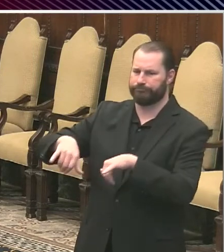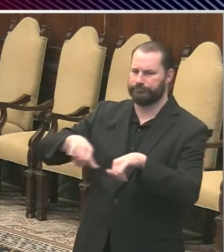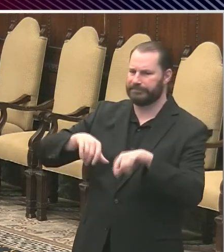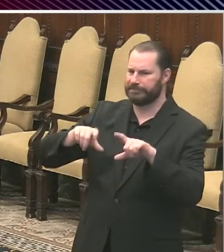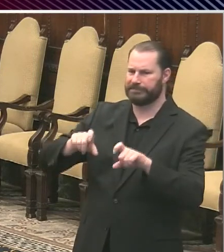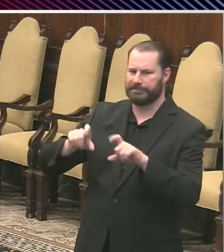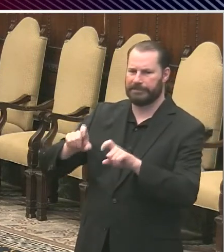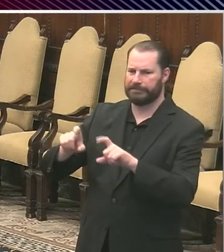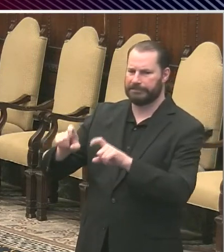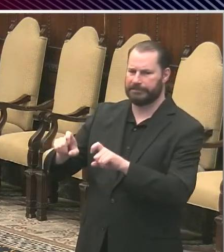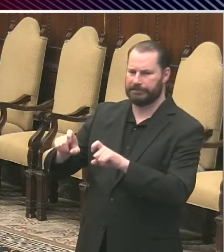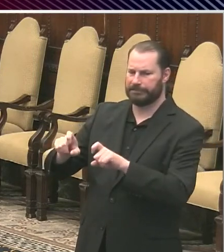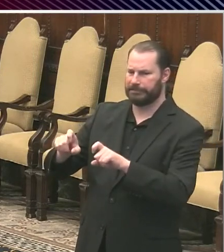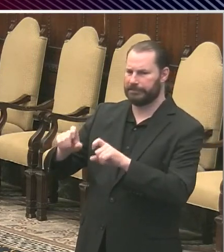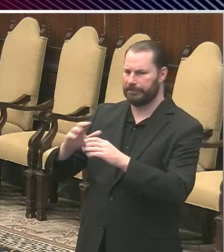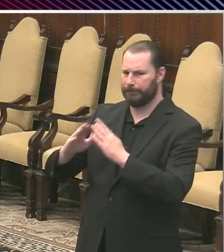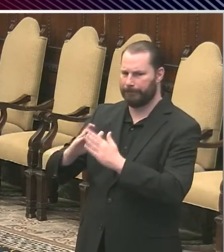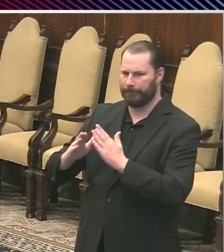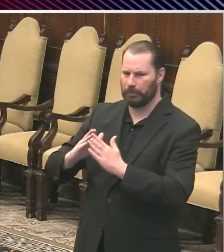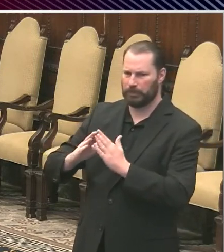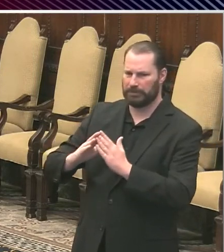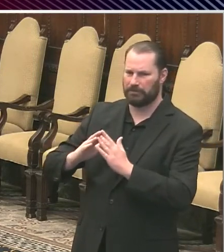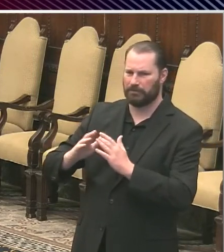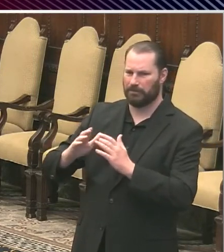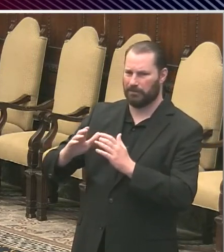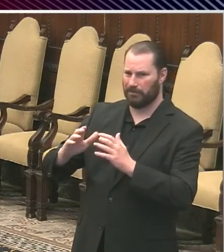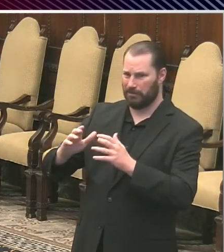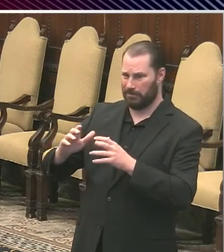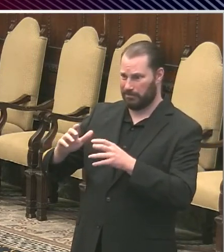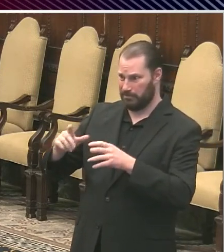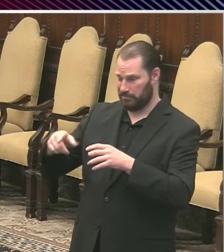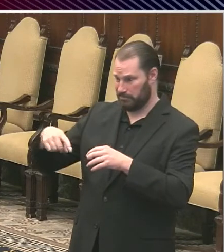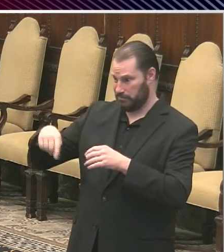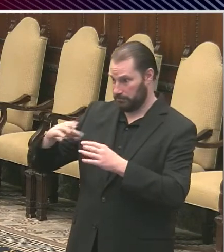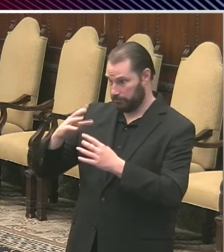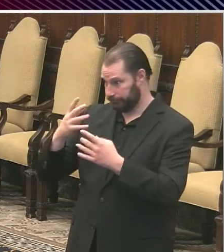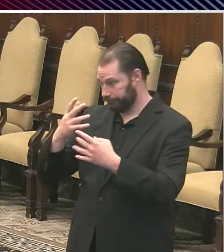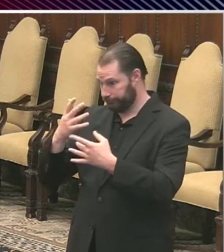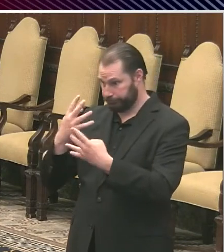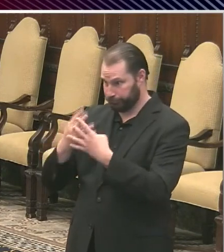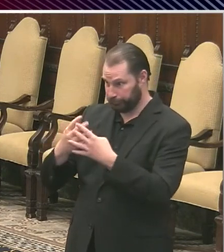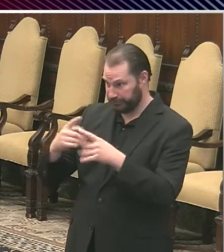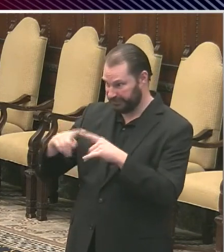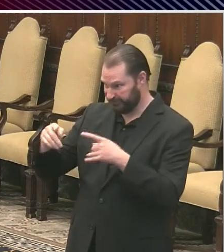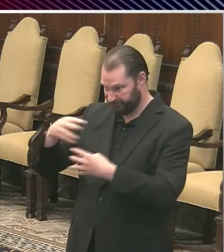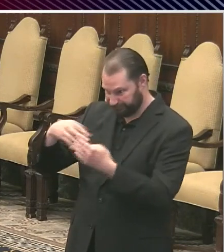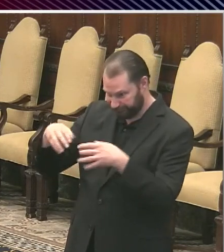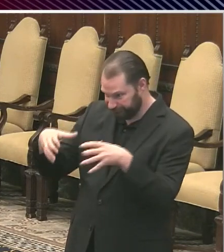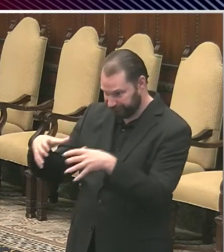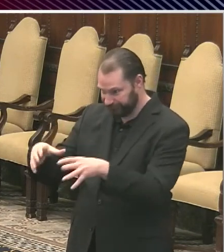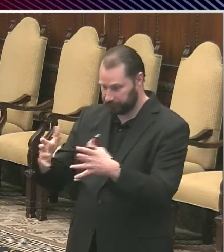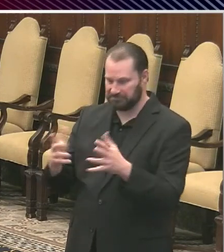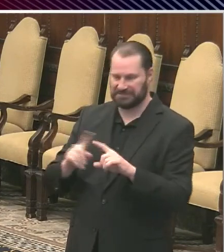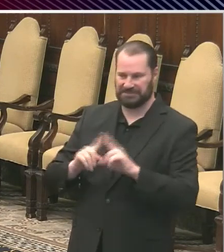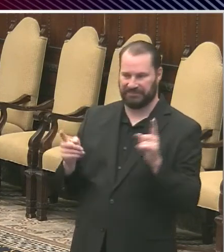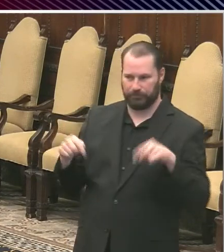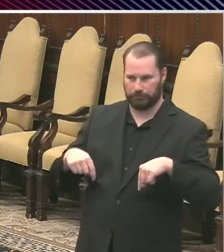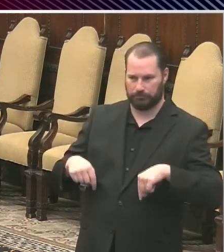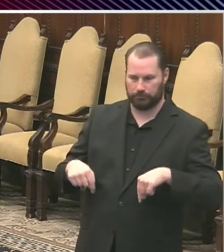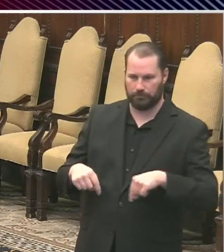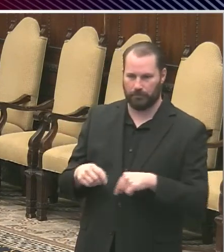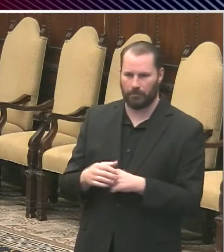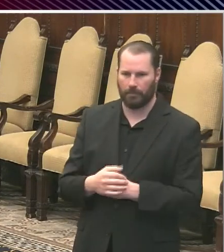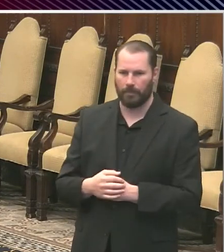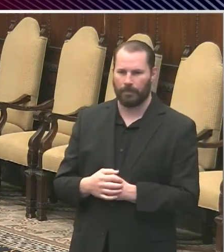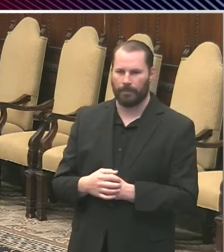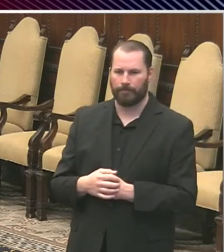a jail. And so they're doing much more extensive testing in the city's jail than we would be in the community. Oh, okay. Could you